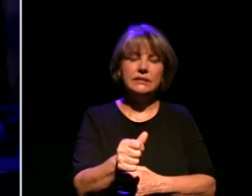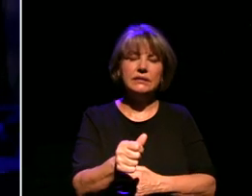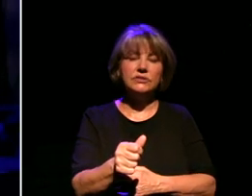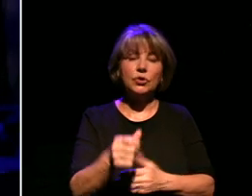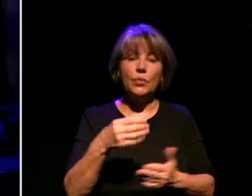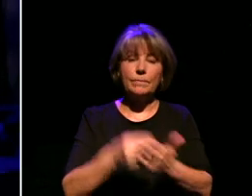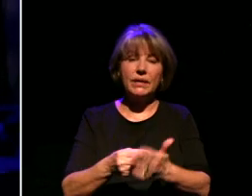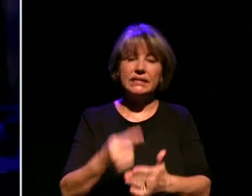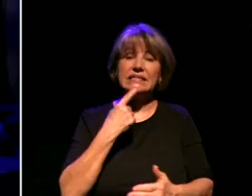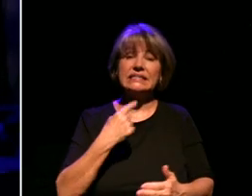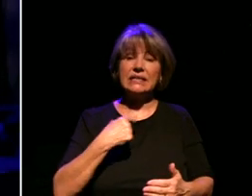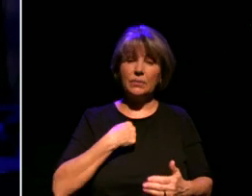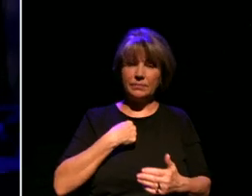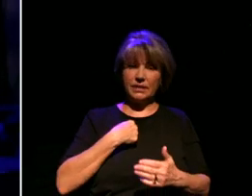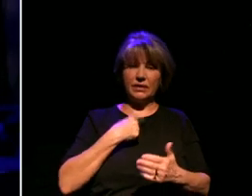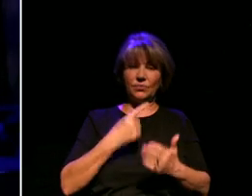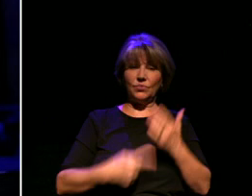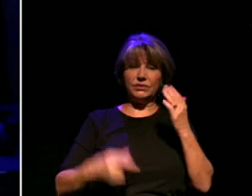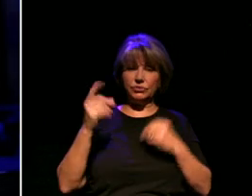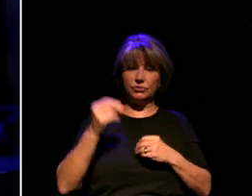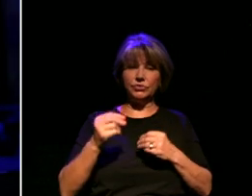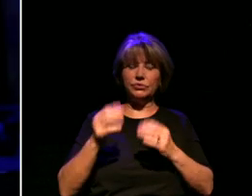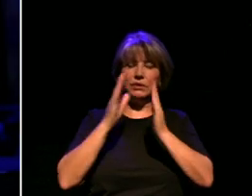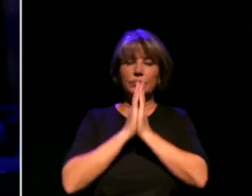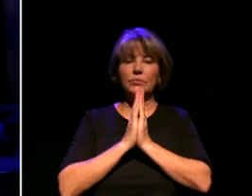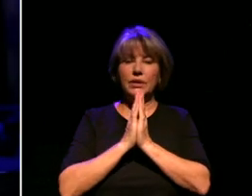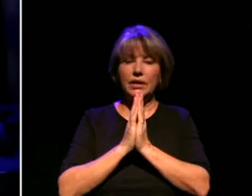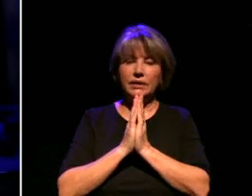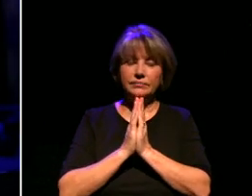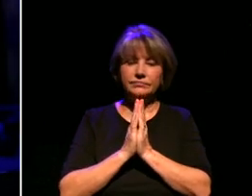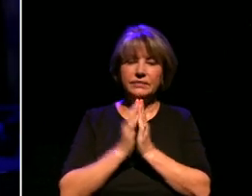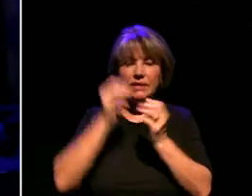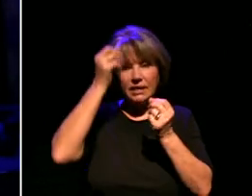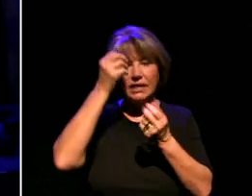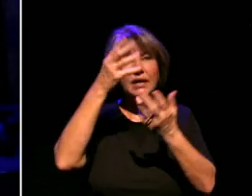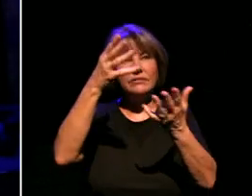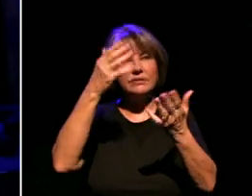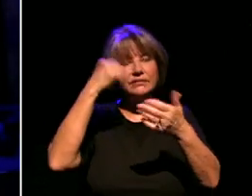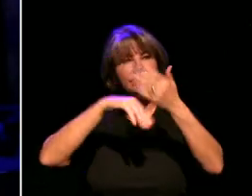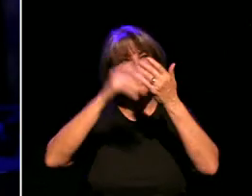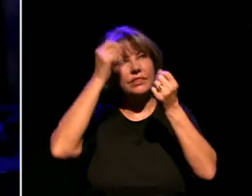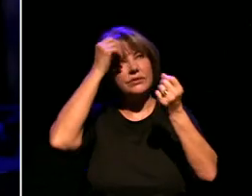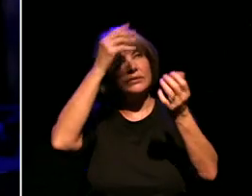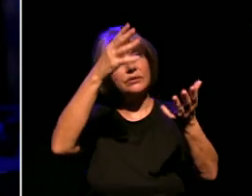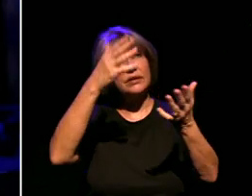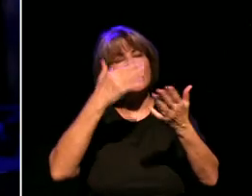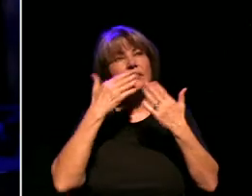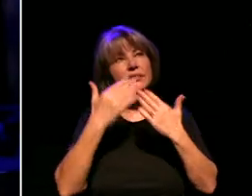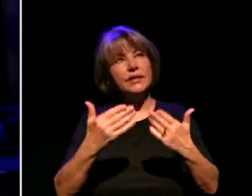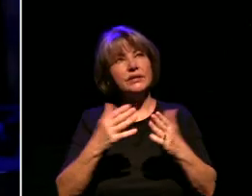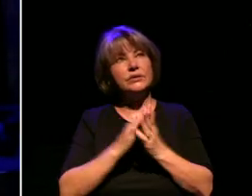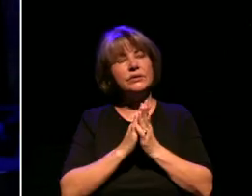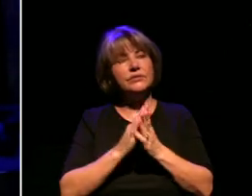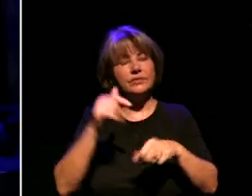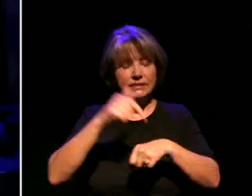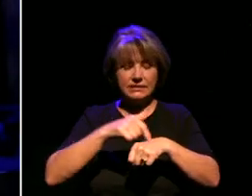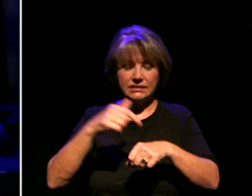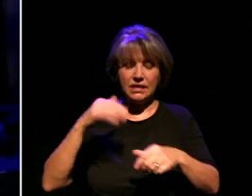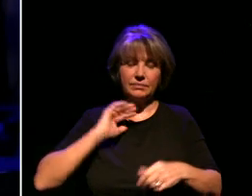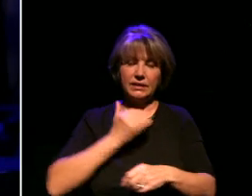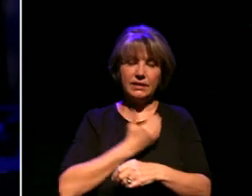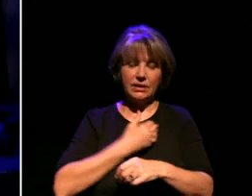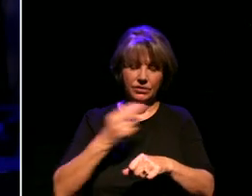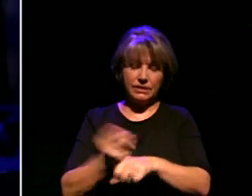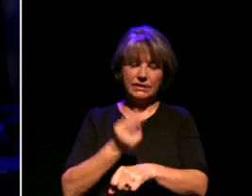you what to do. Let me pray for you. Heavenly Father, we thank you for this time in our history,